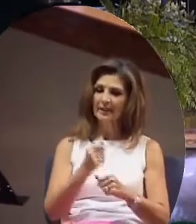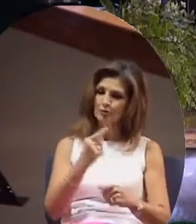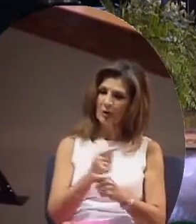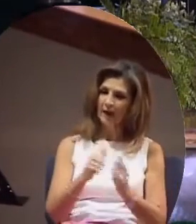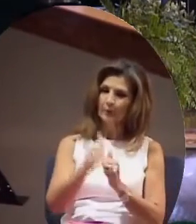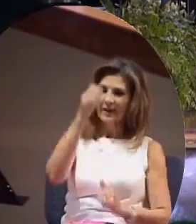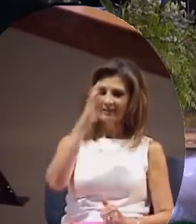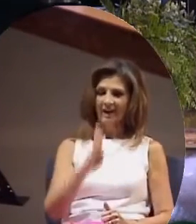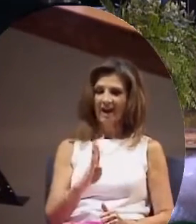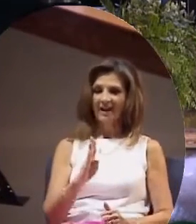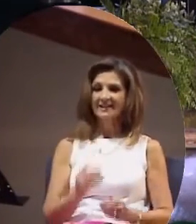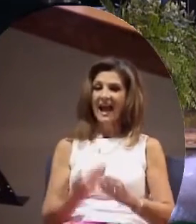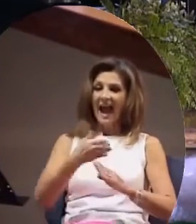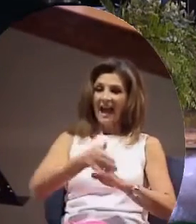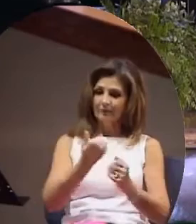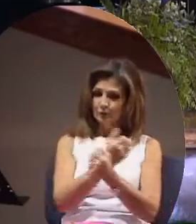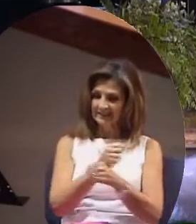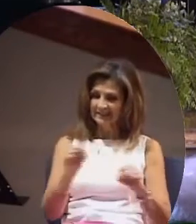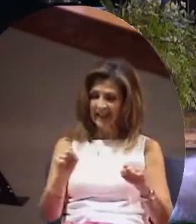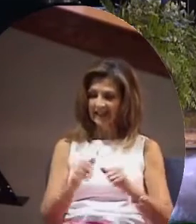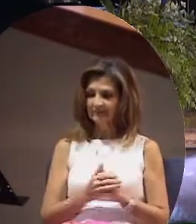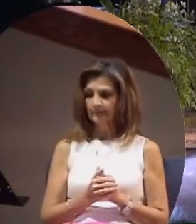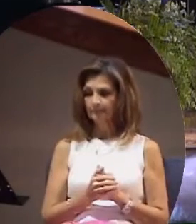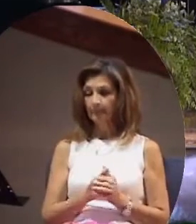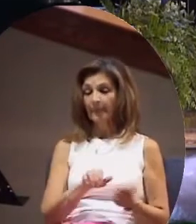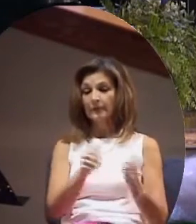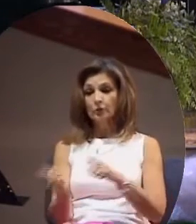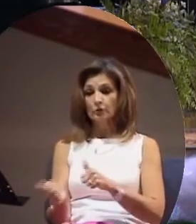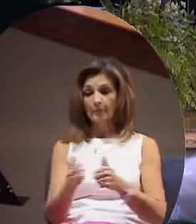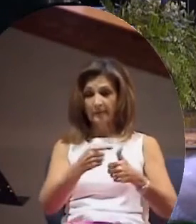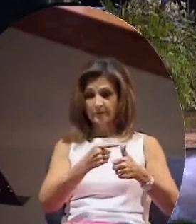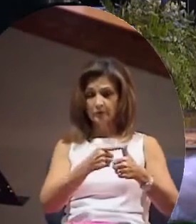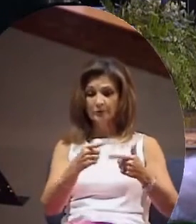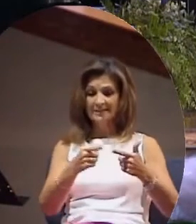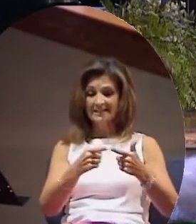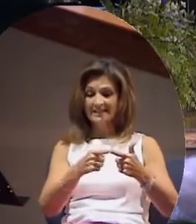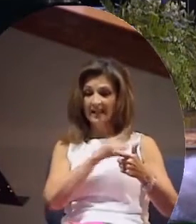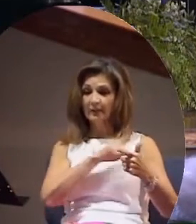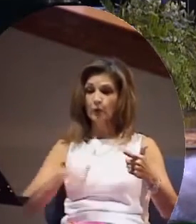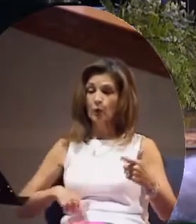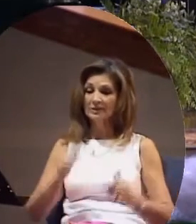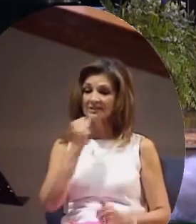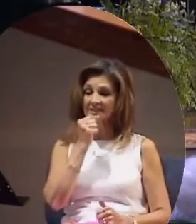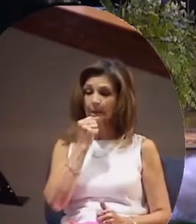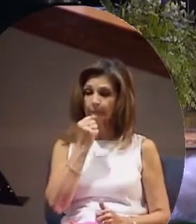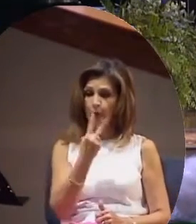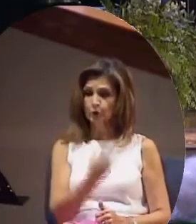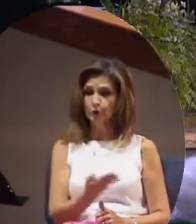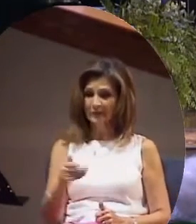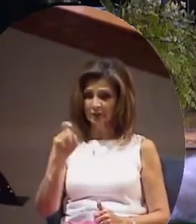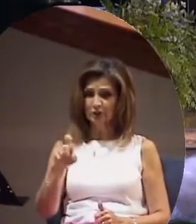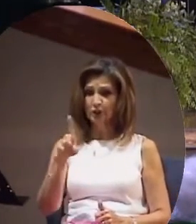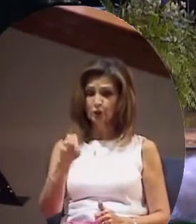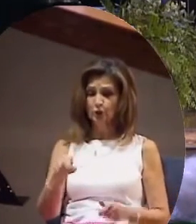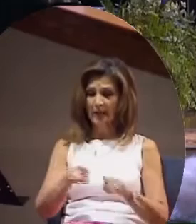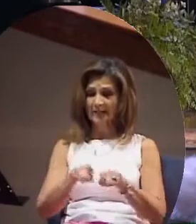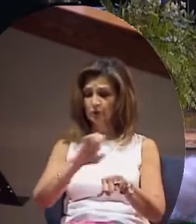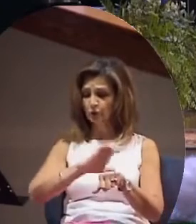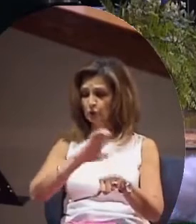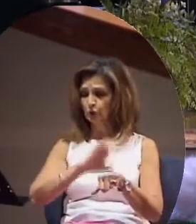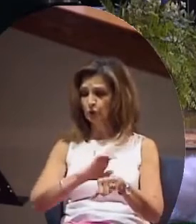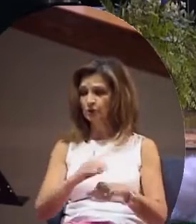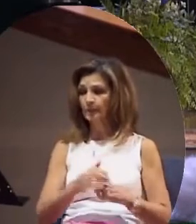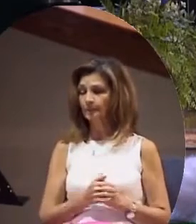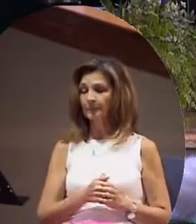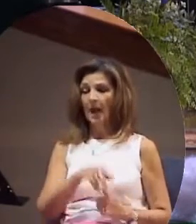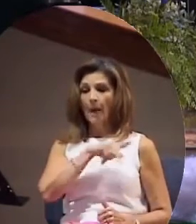something we ought to do, is be baptized. So there's baptism, and then there's communion. There's the Lord's Supper. In 1 Corinthians 11, Paul